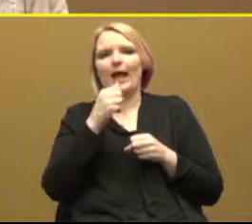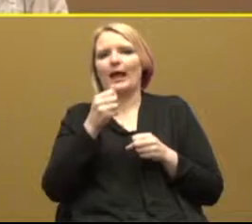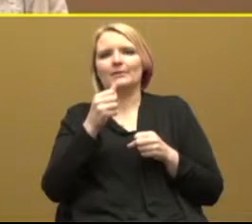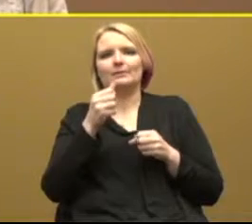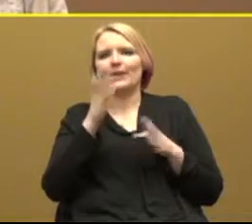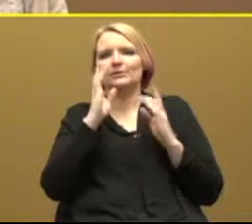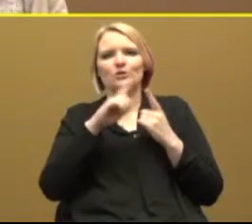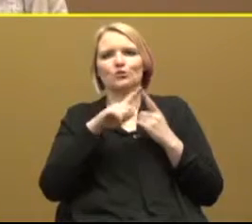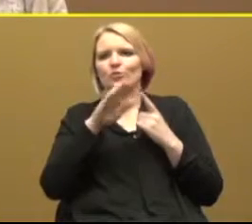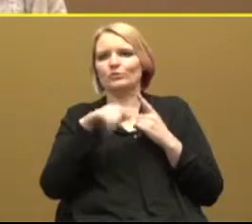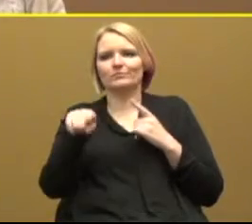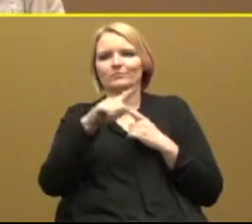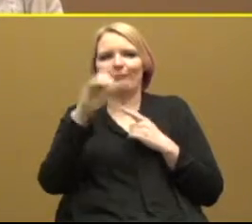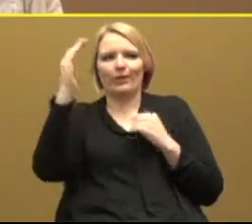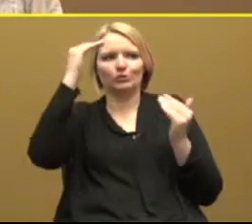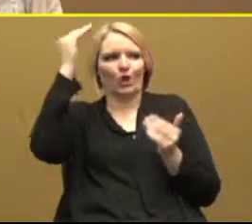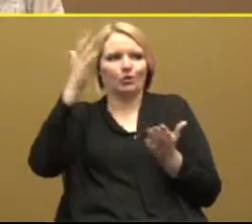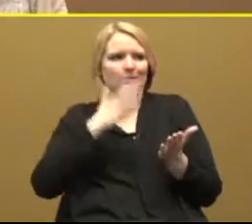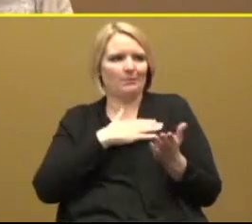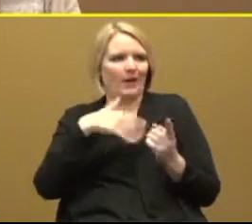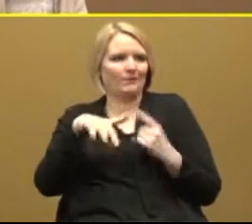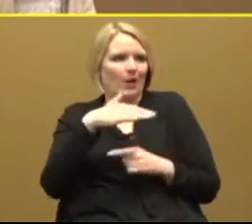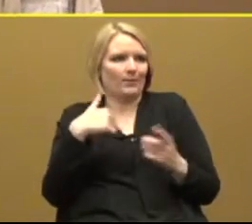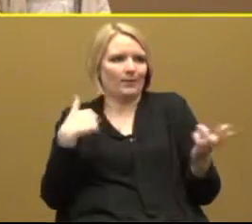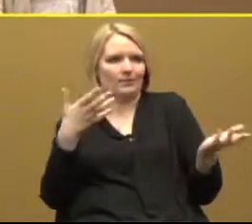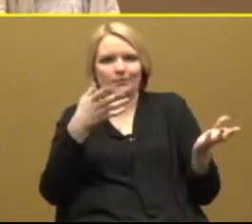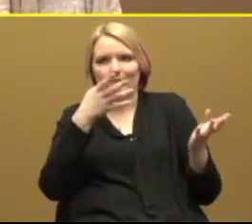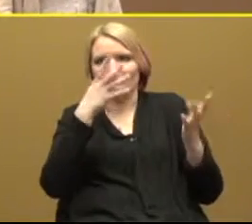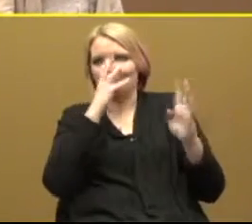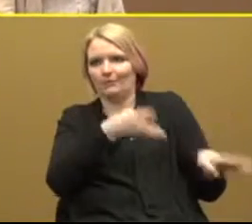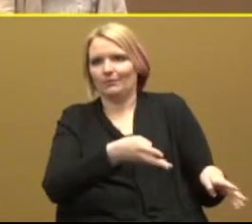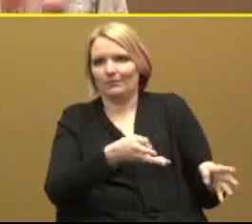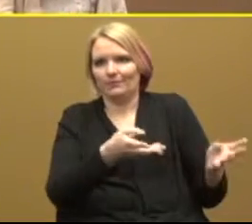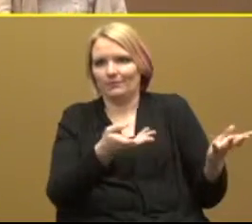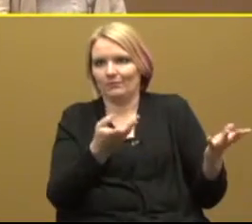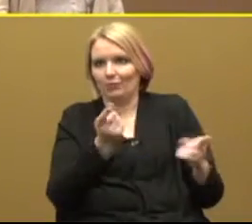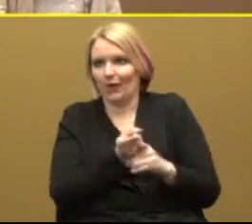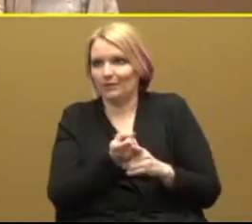all. No, I know. Yeah.